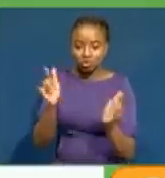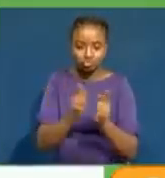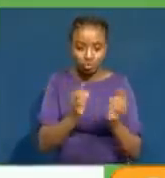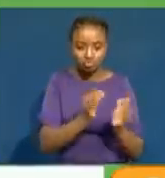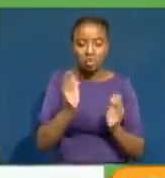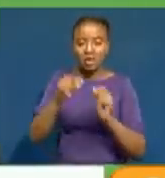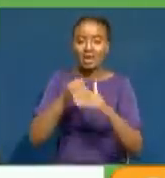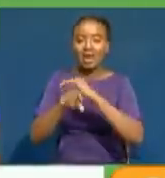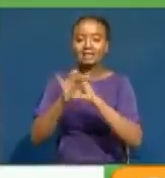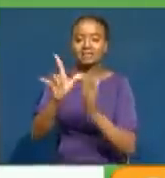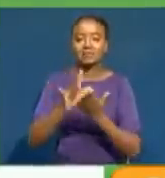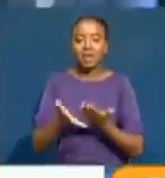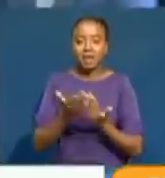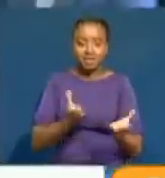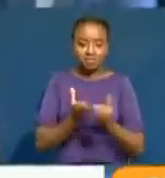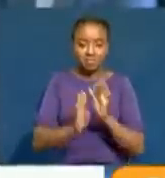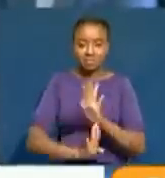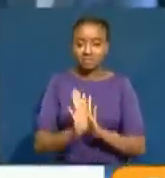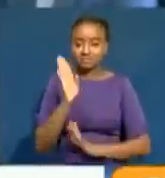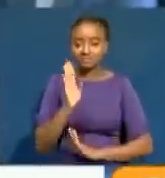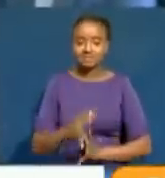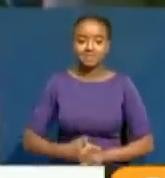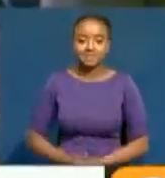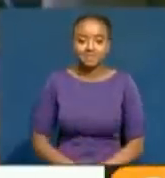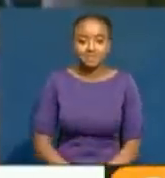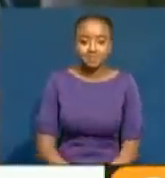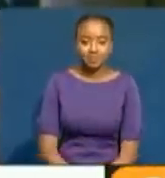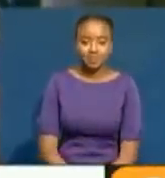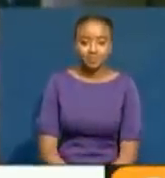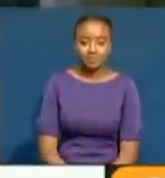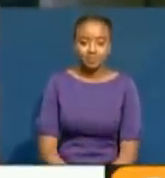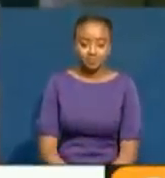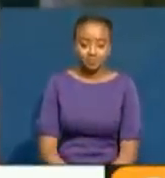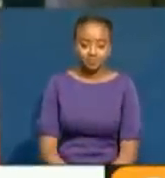wanaweza kupata pesa ya kuinua biashara yao. Francis Gashuri, Citizen TV.